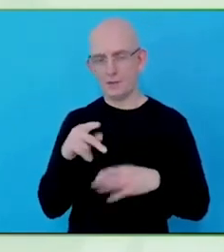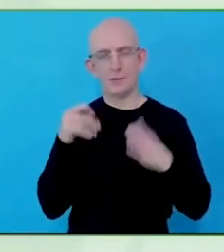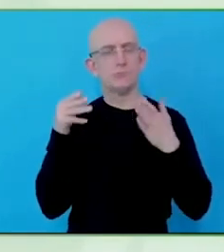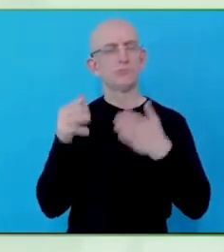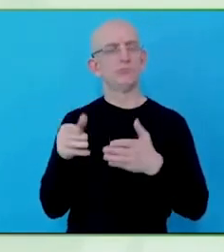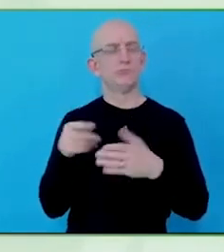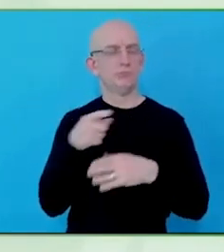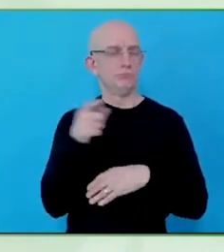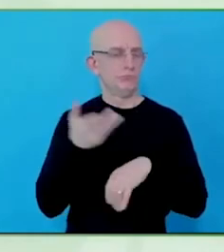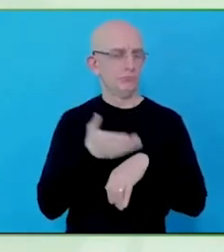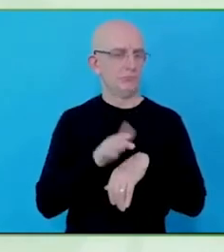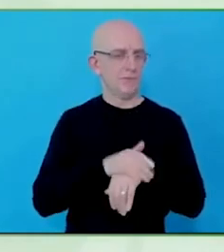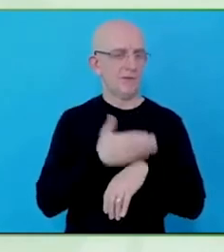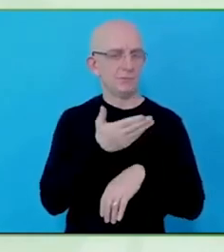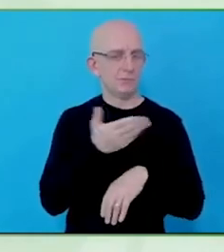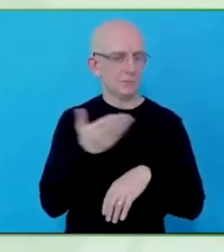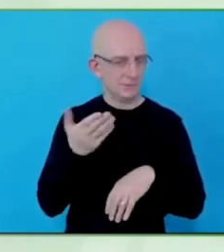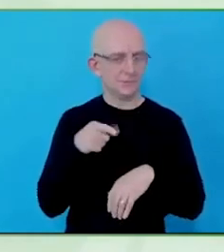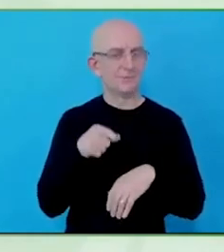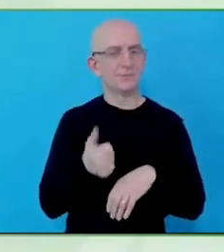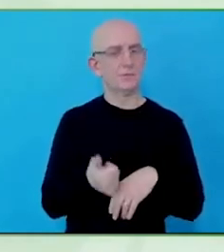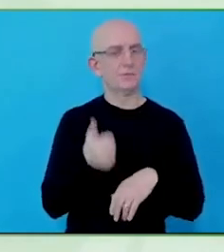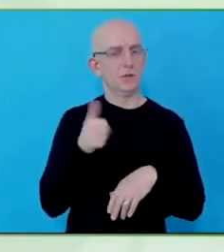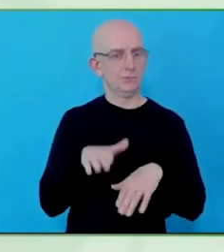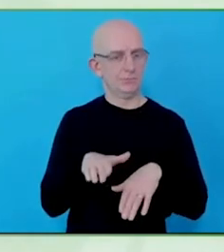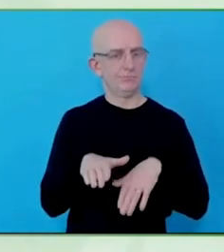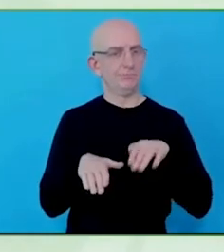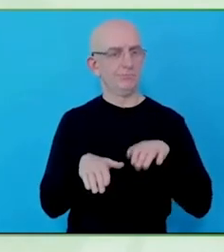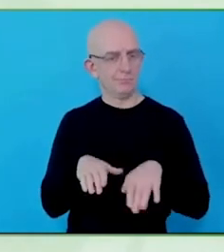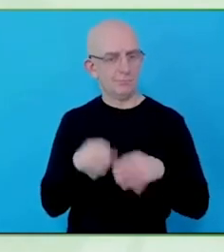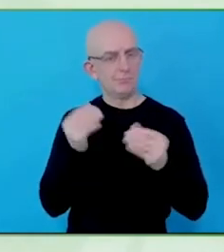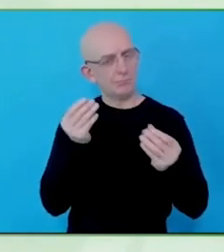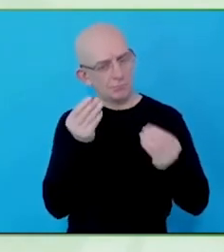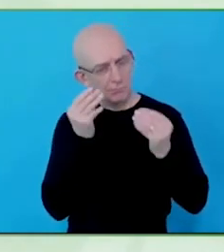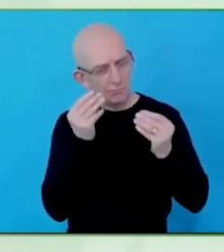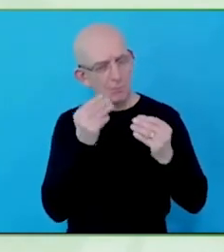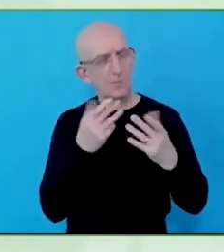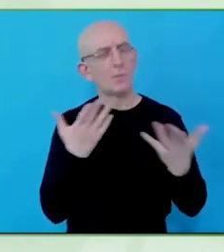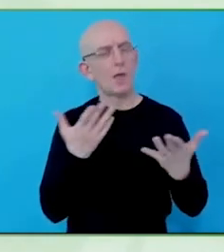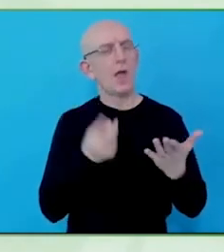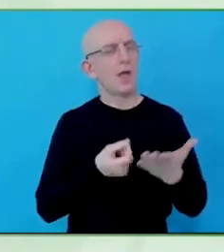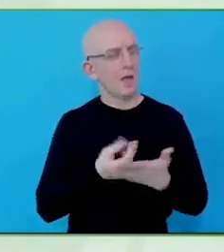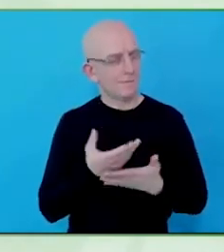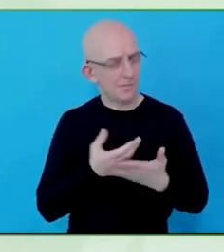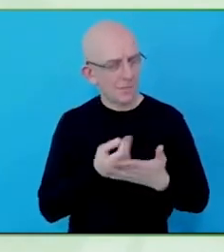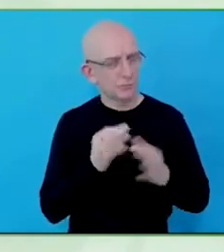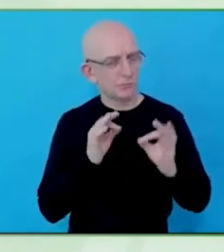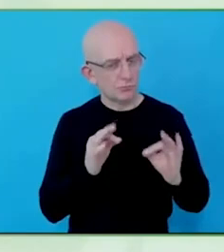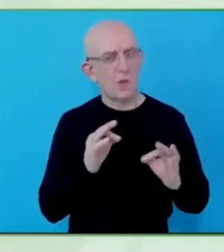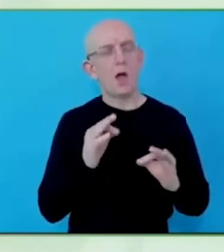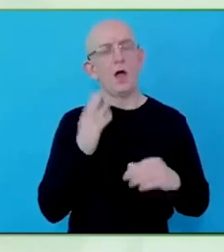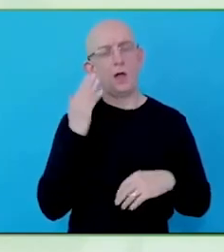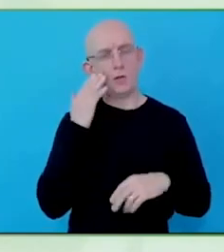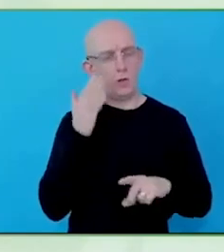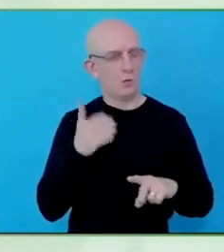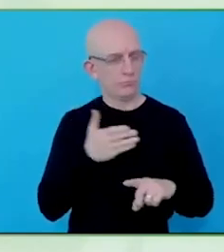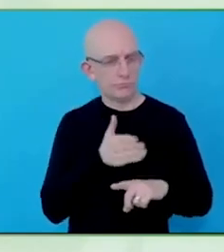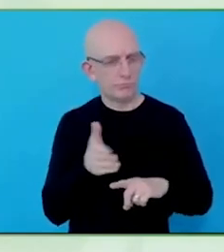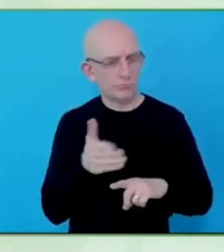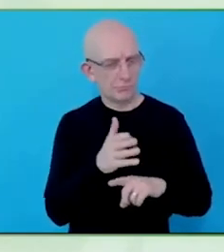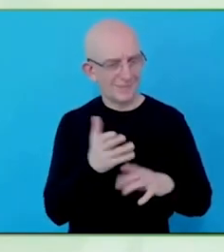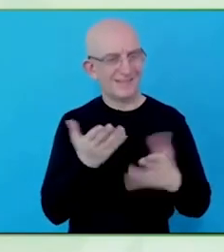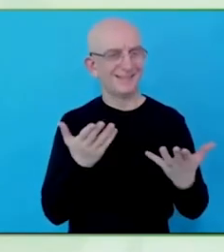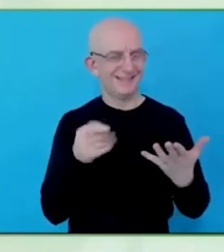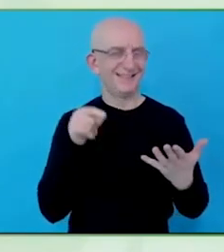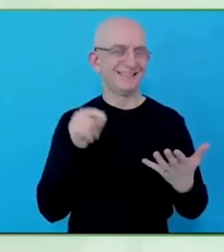a wealth of information. You just don't know where to start. You're overwhelmed. You might turn away. But no, go to IAAP, get a